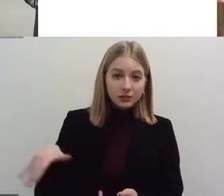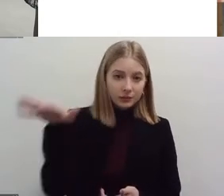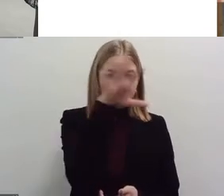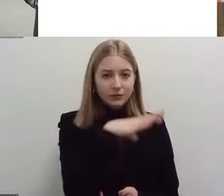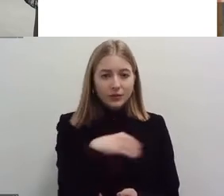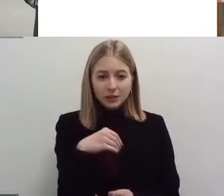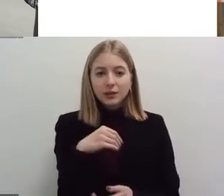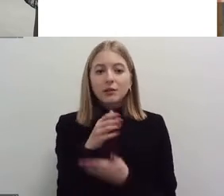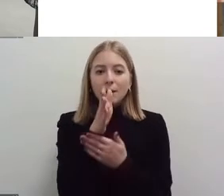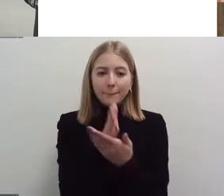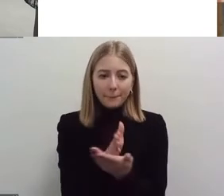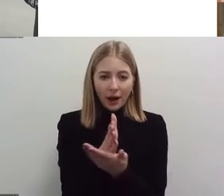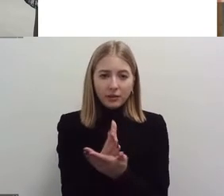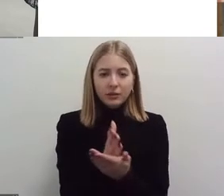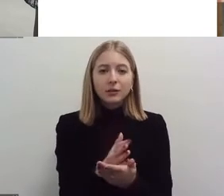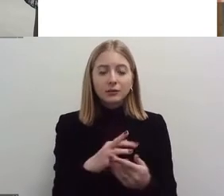together with each other and with others.